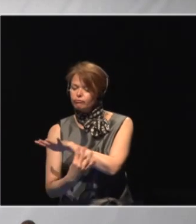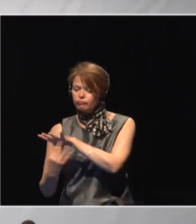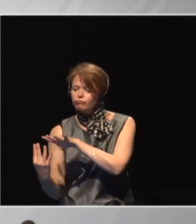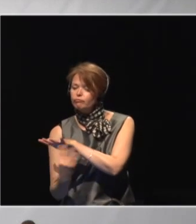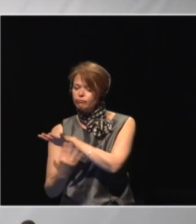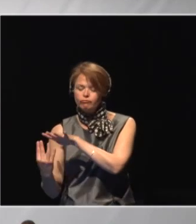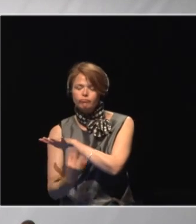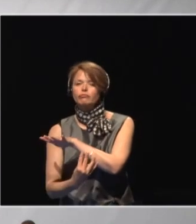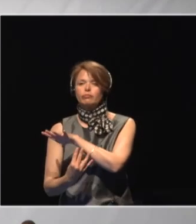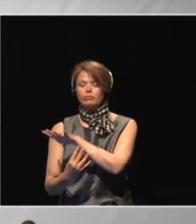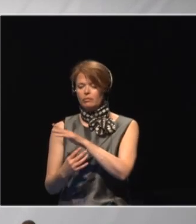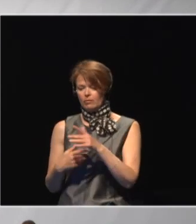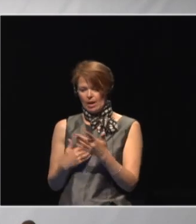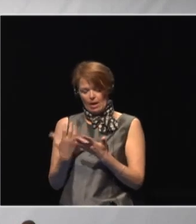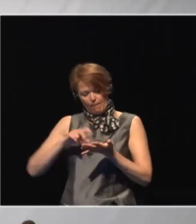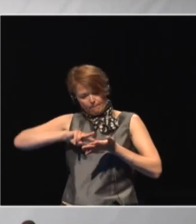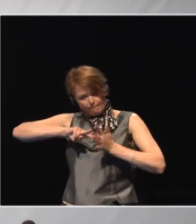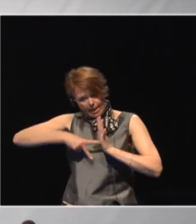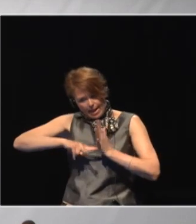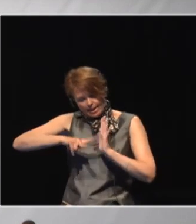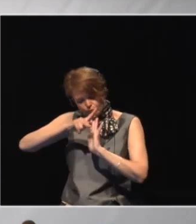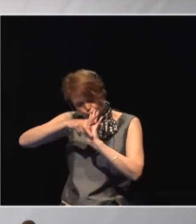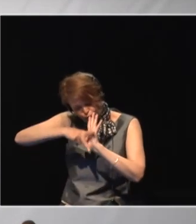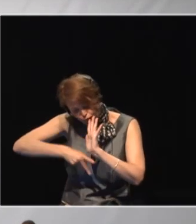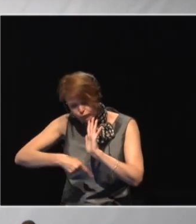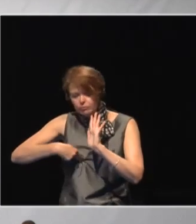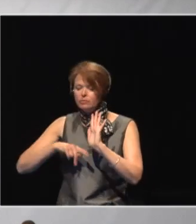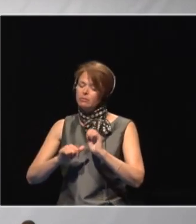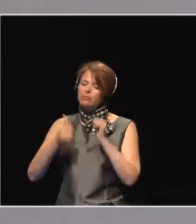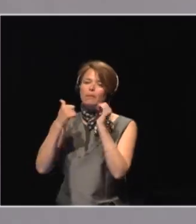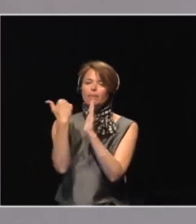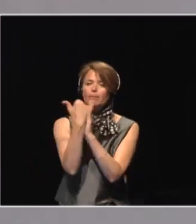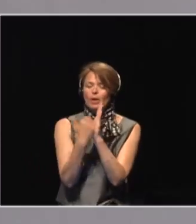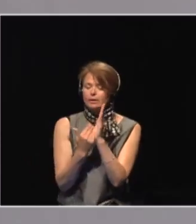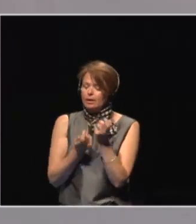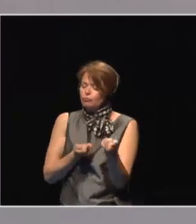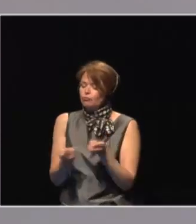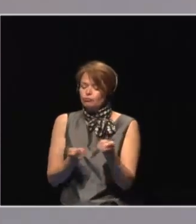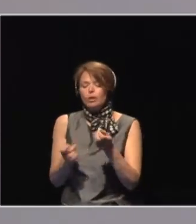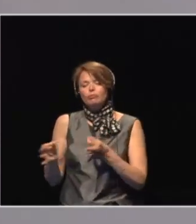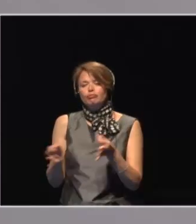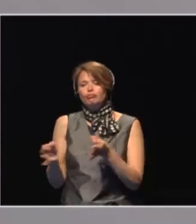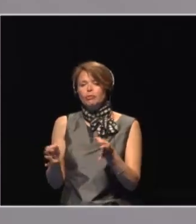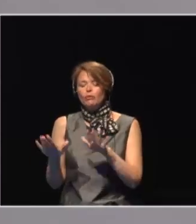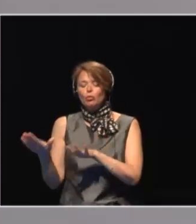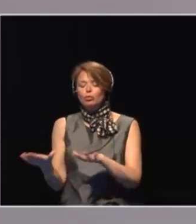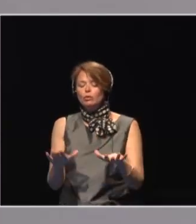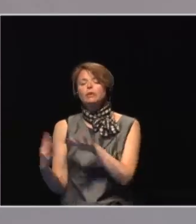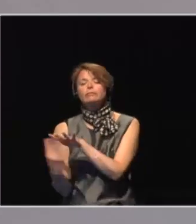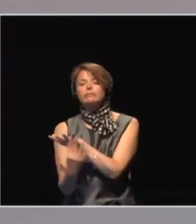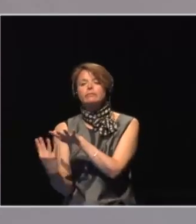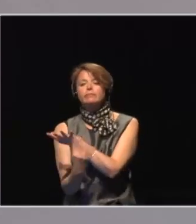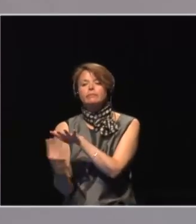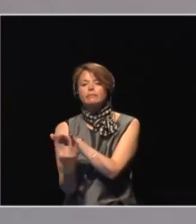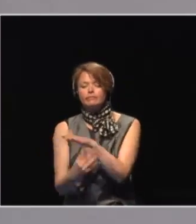through implementation of planned and well-managed migration policy. Goal 10C, by 2013,